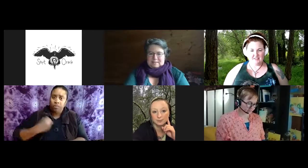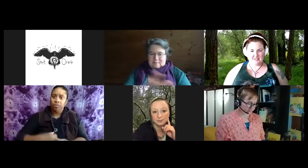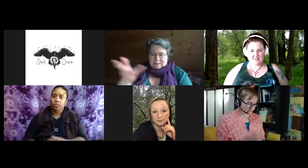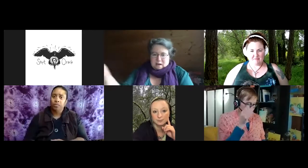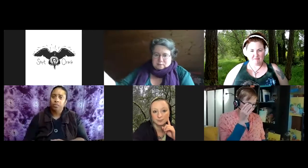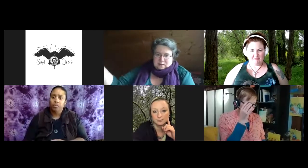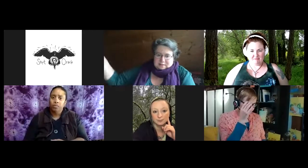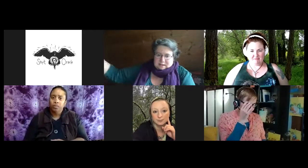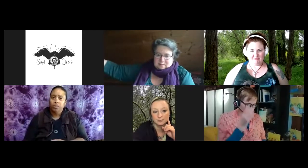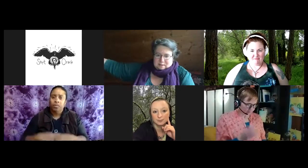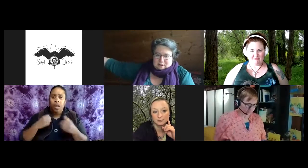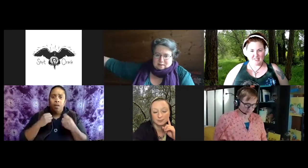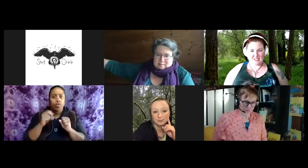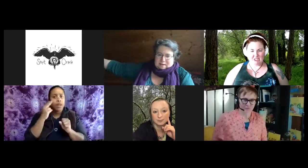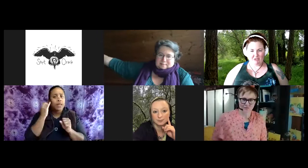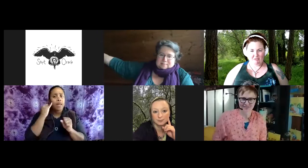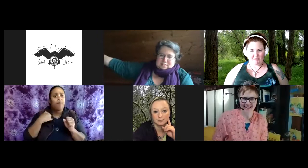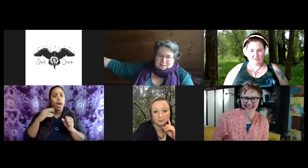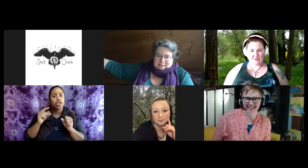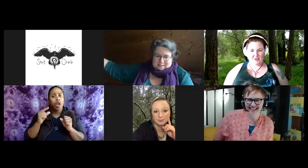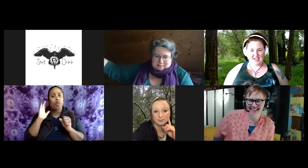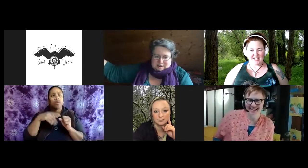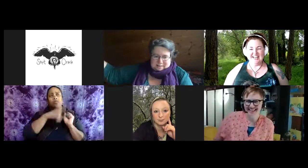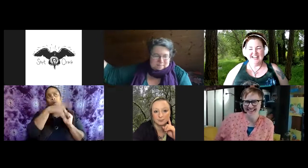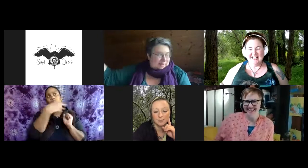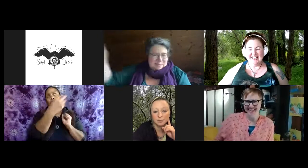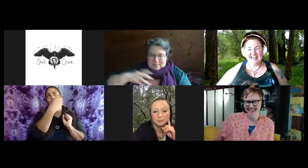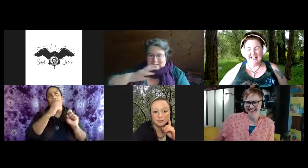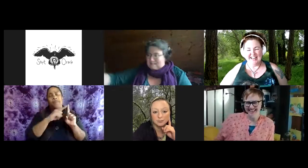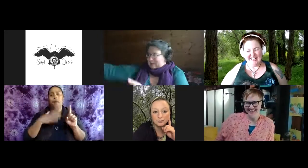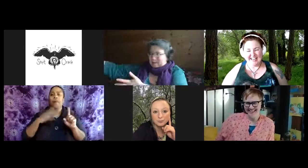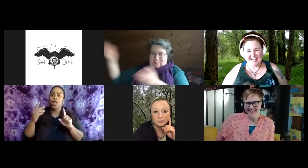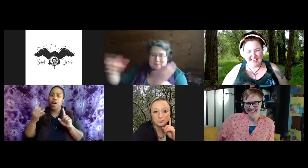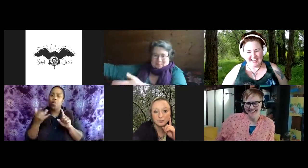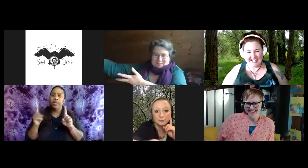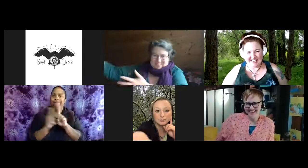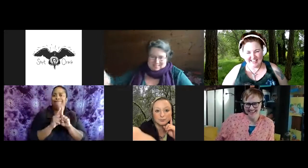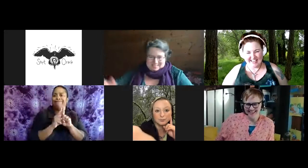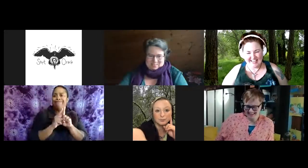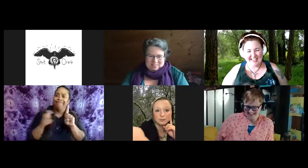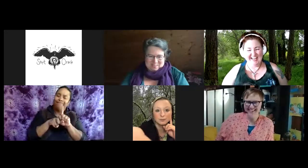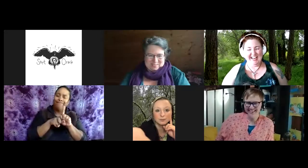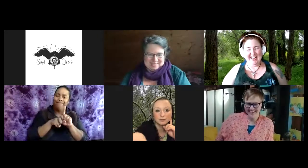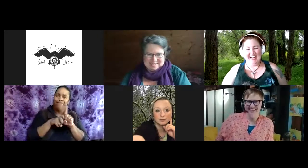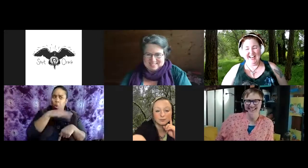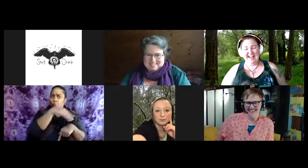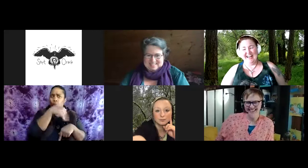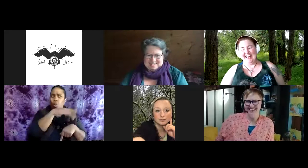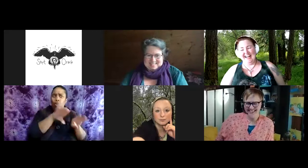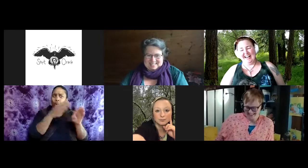I'm trying to see if my dog will go outside with my partner, but my dear dog is so connected to me. Like, come on, go, go. The door's open for him.